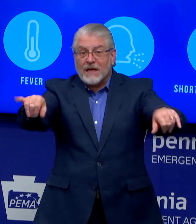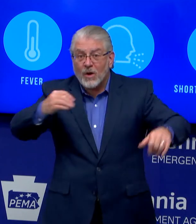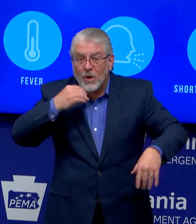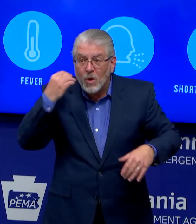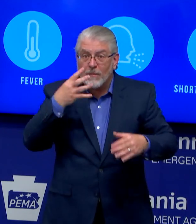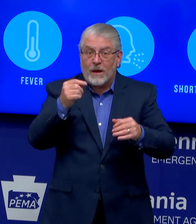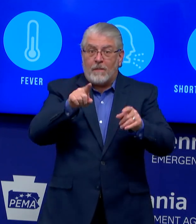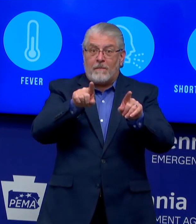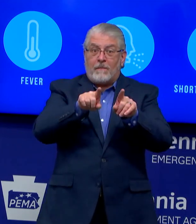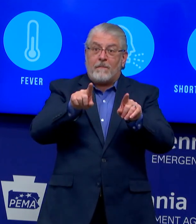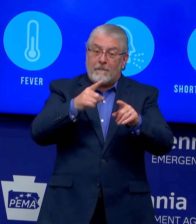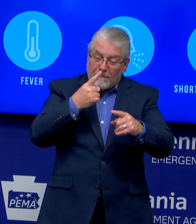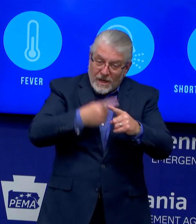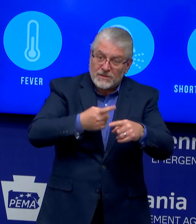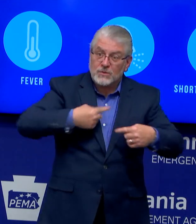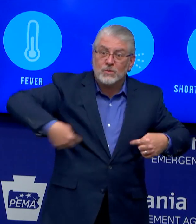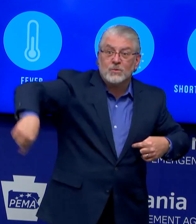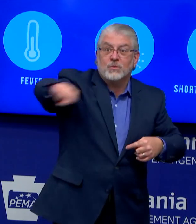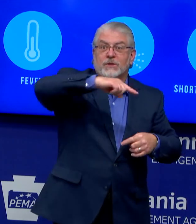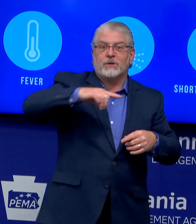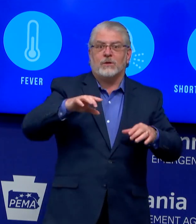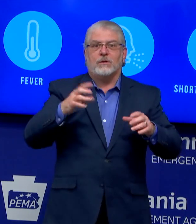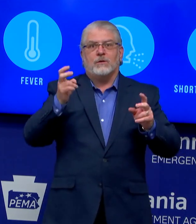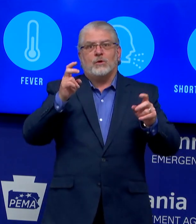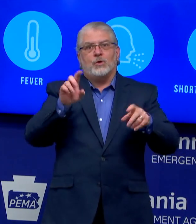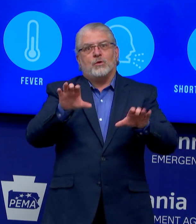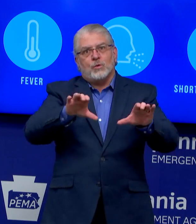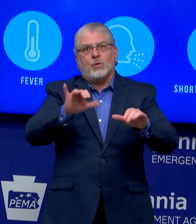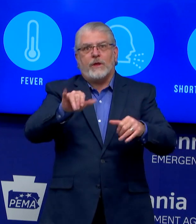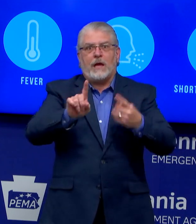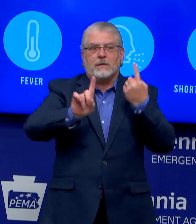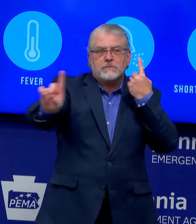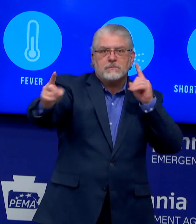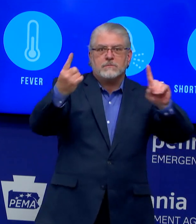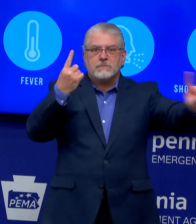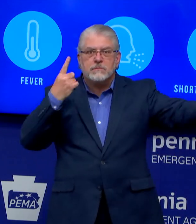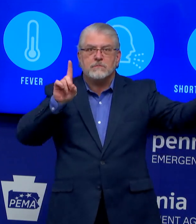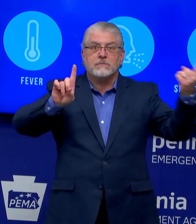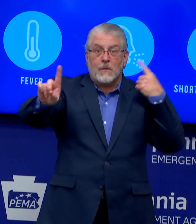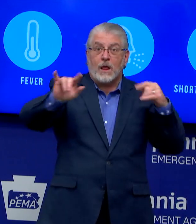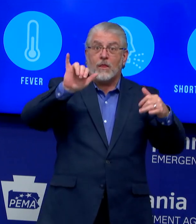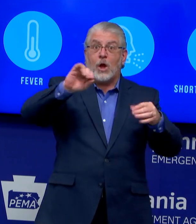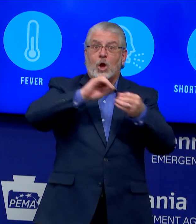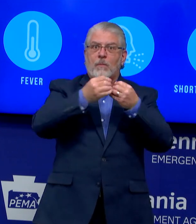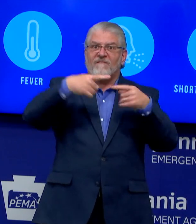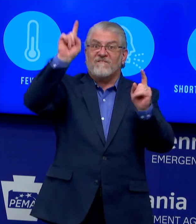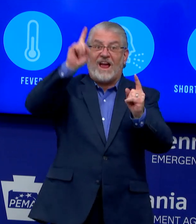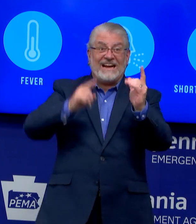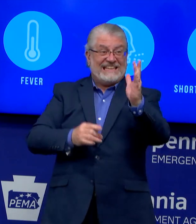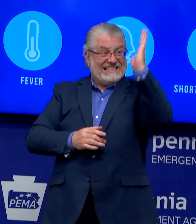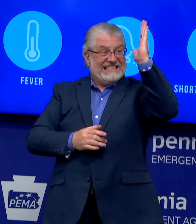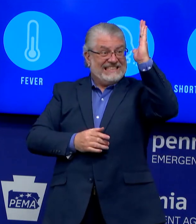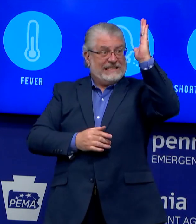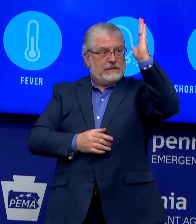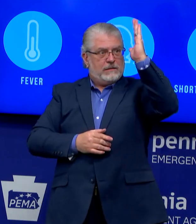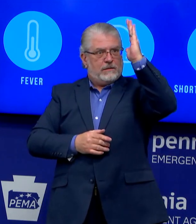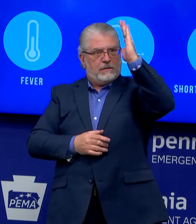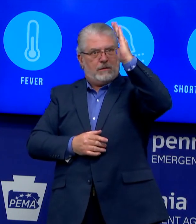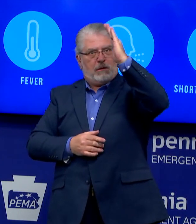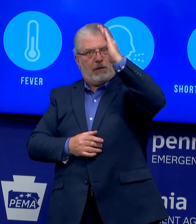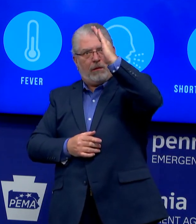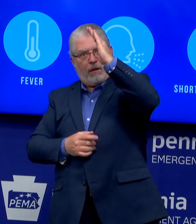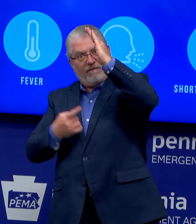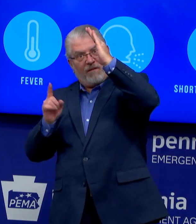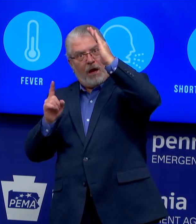to bend that curve to a sort of a more linear way. So instead of going straight up, it's kind of going that way. It is increasing. We are seeing